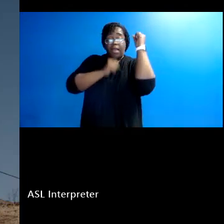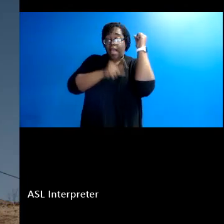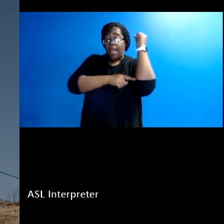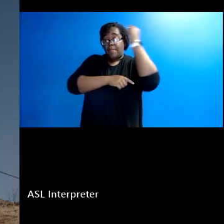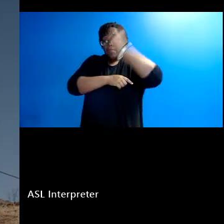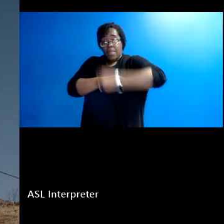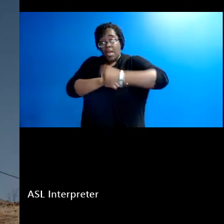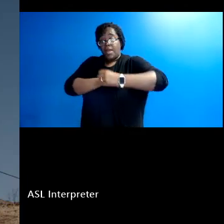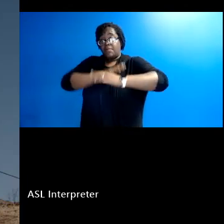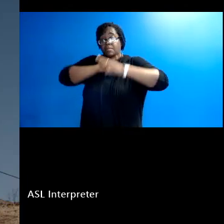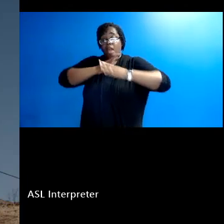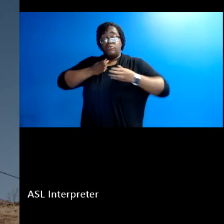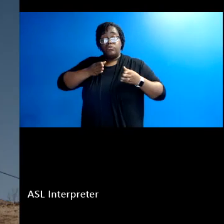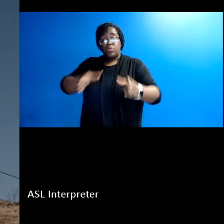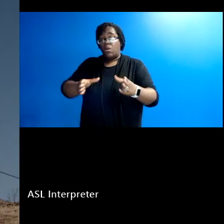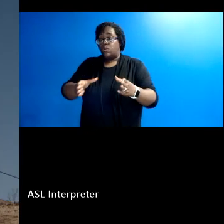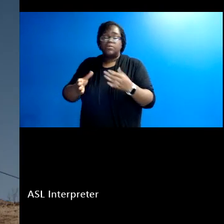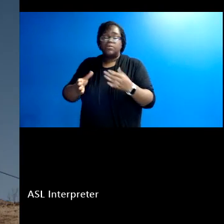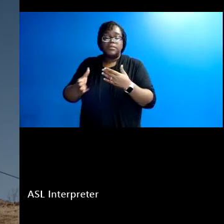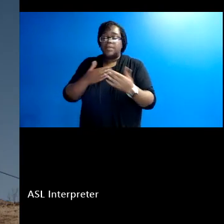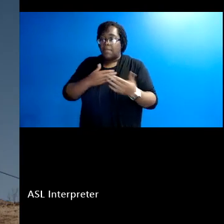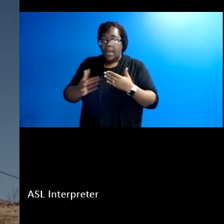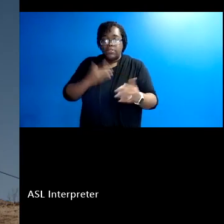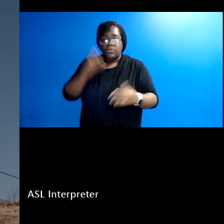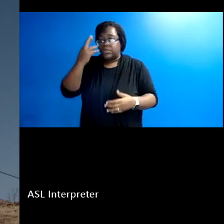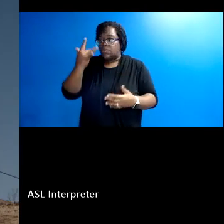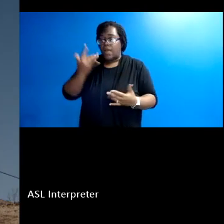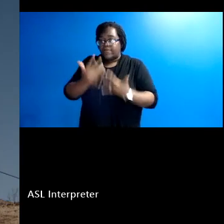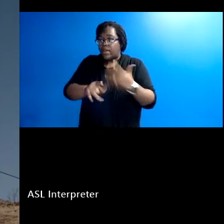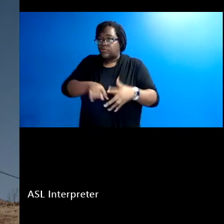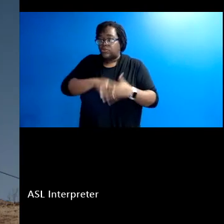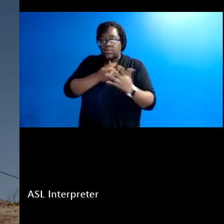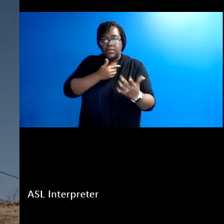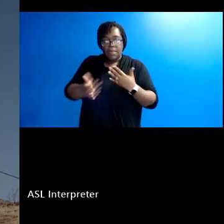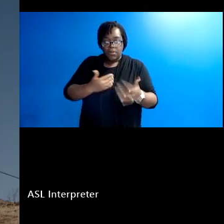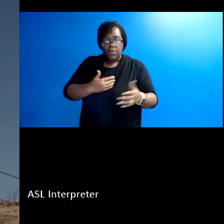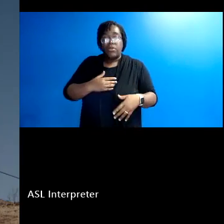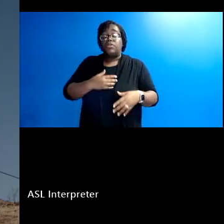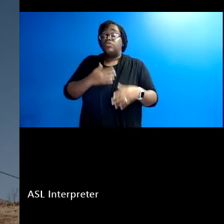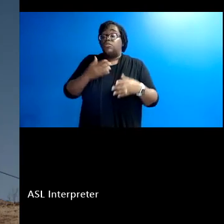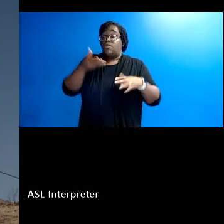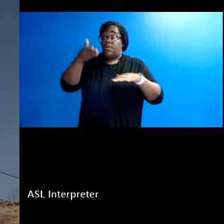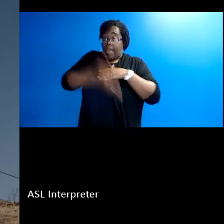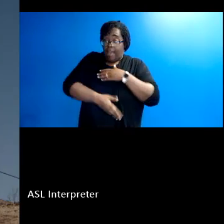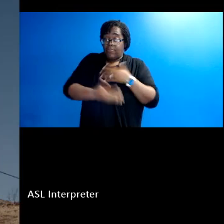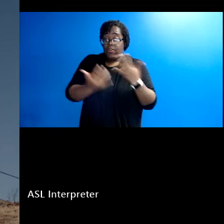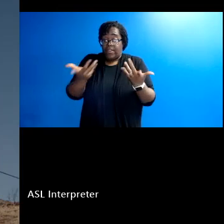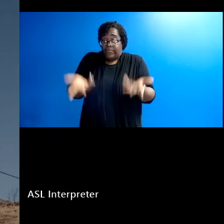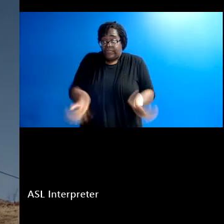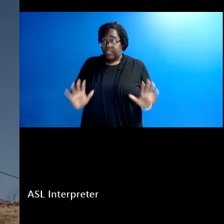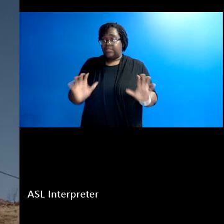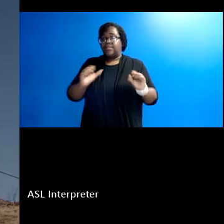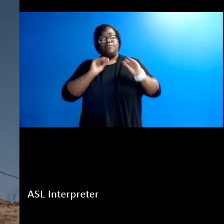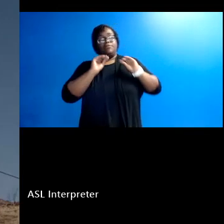roadways, regardless of why the fire occurred. The second big thing is once the fire is over, we're able to install or